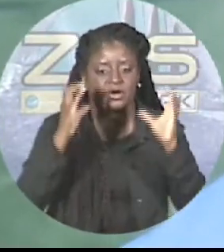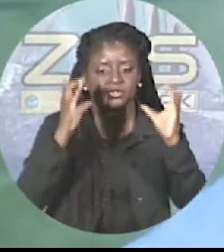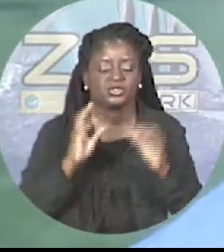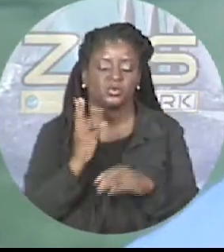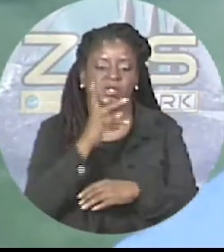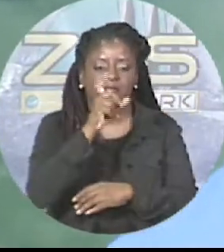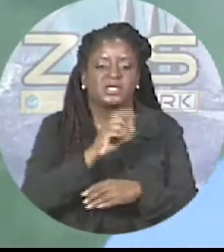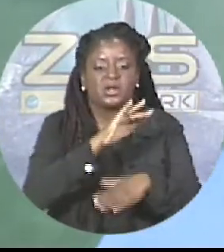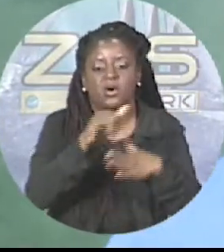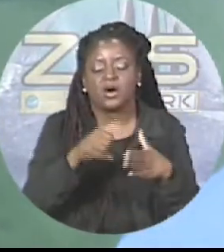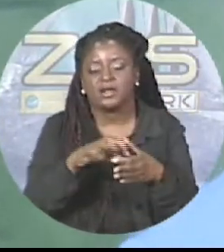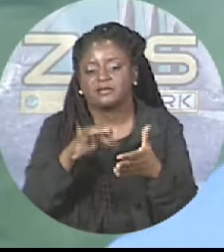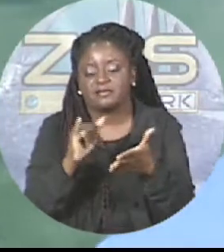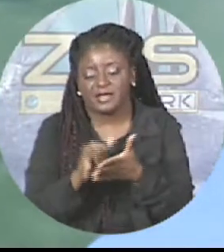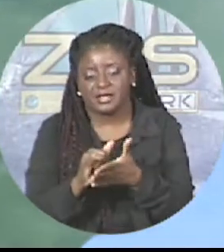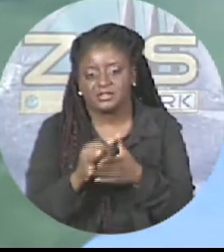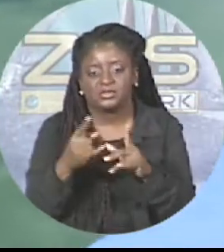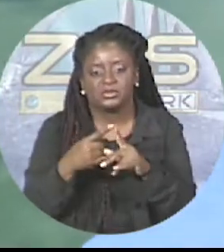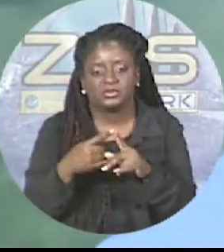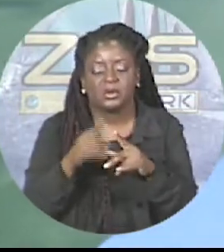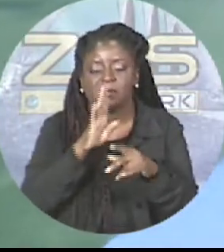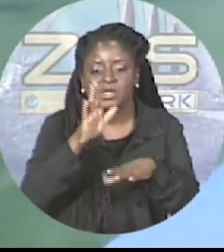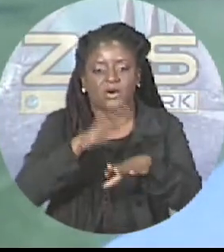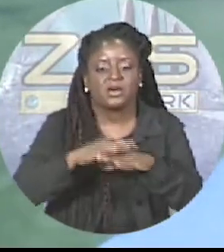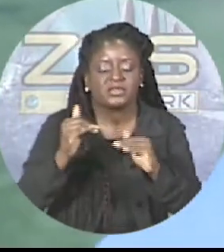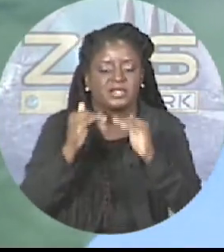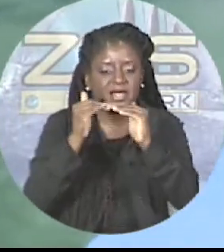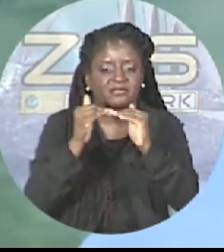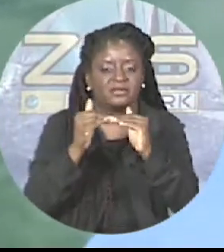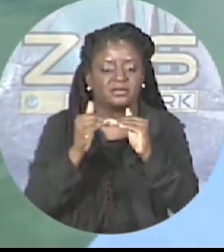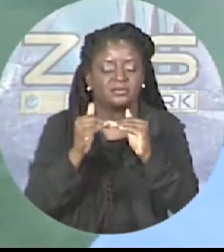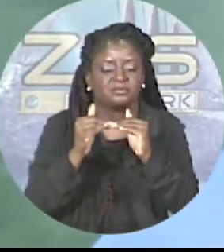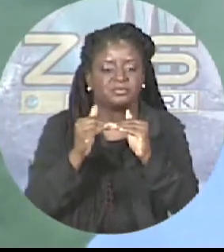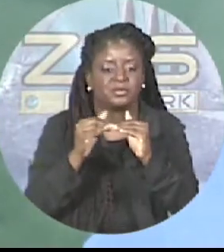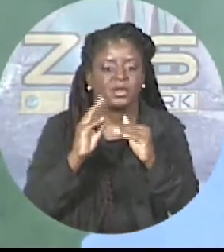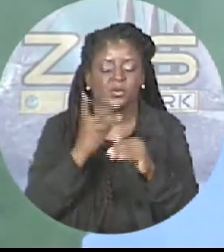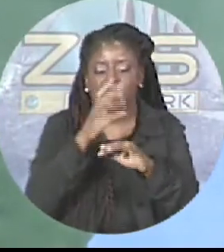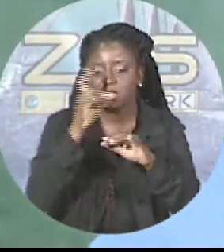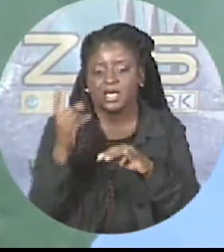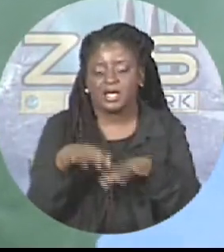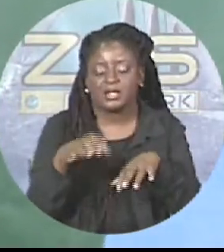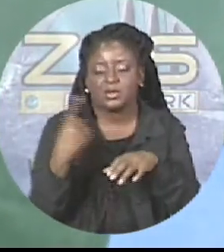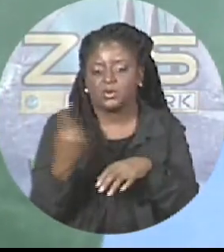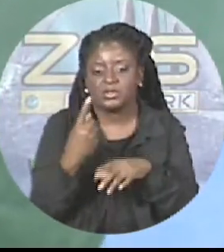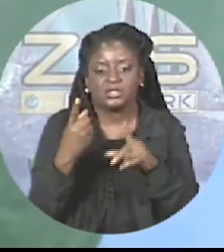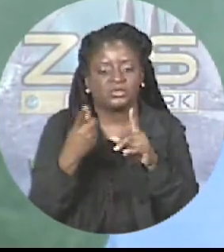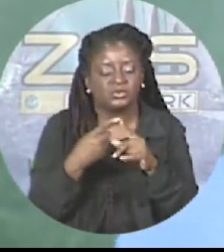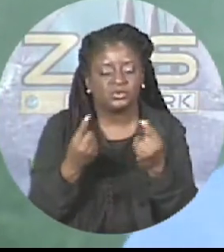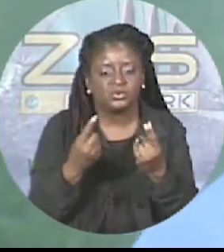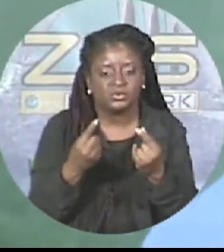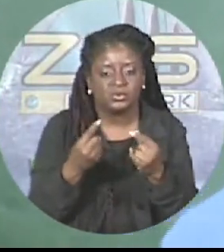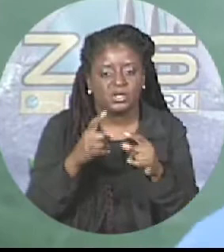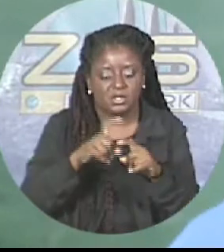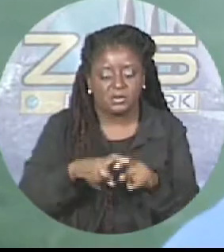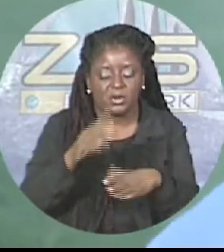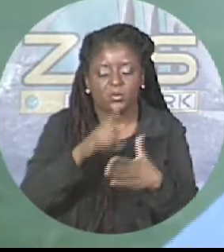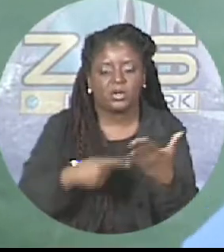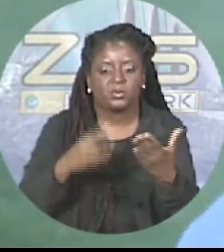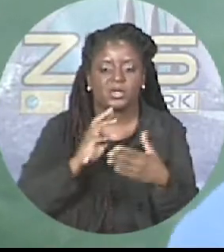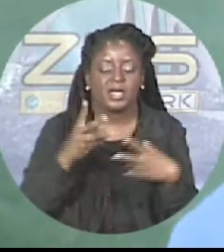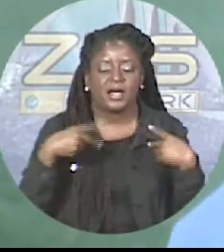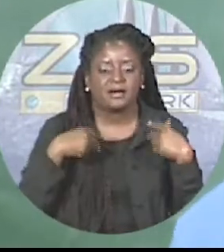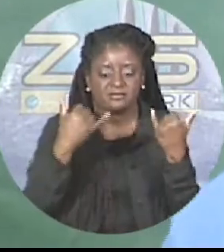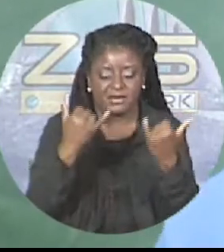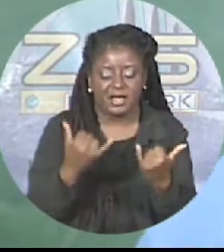could only do so well what we have now and based off, we're going off of like raw